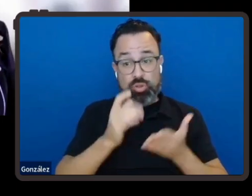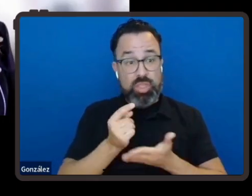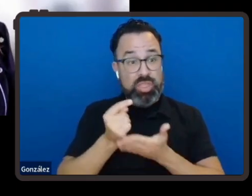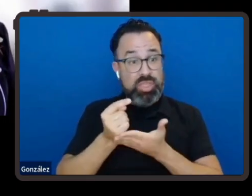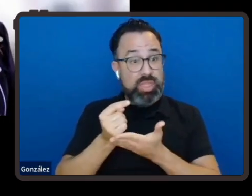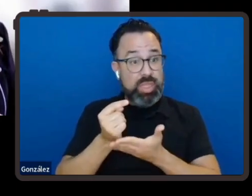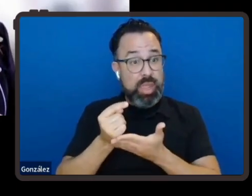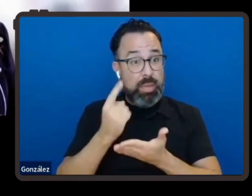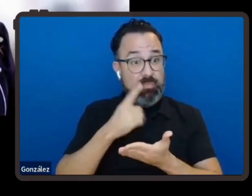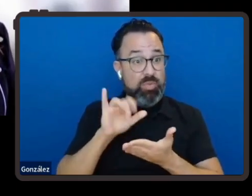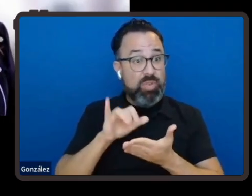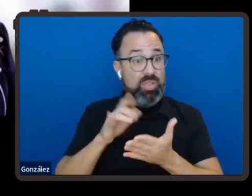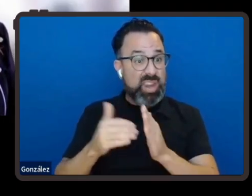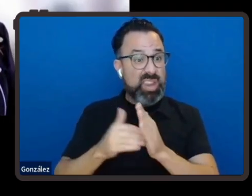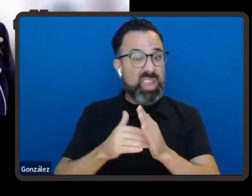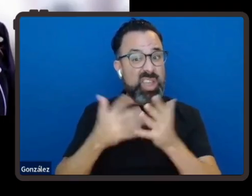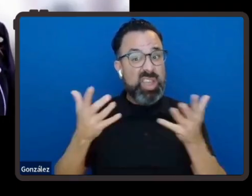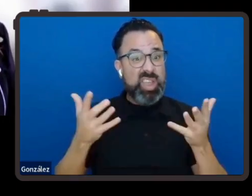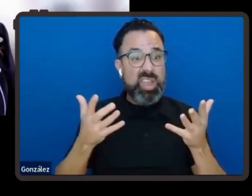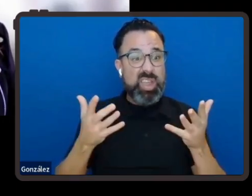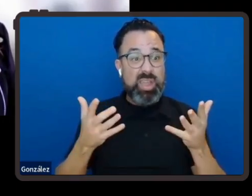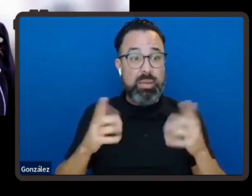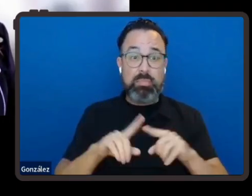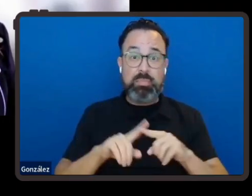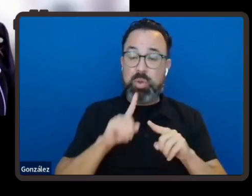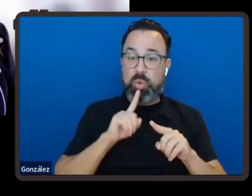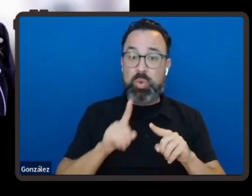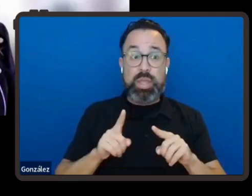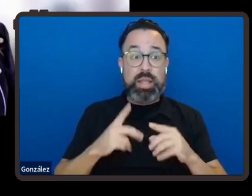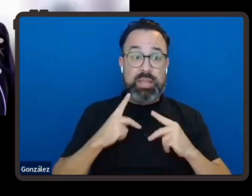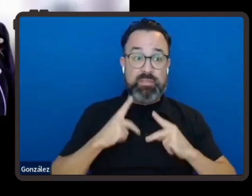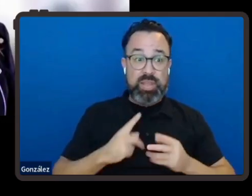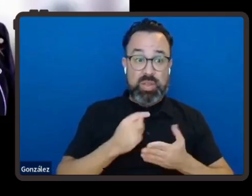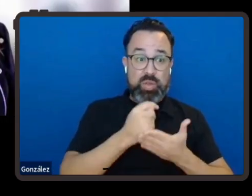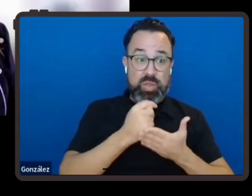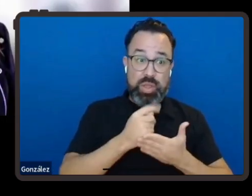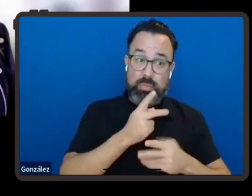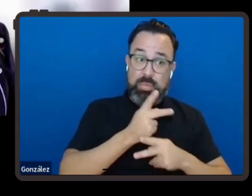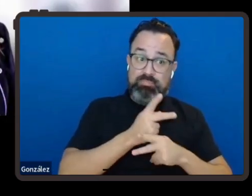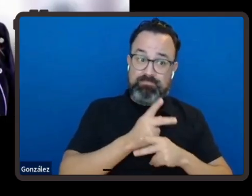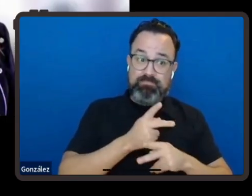things, and again, watching your physical therapy and stuff like that.